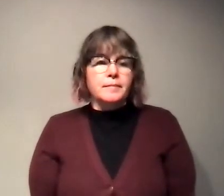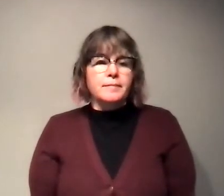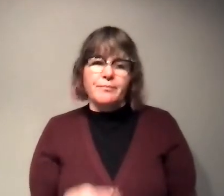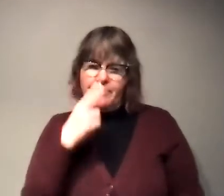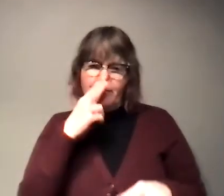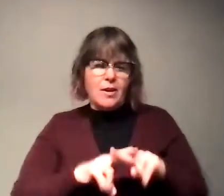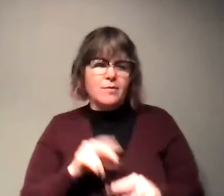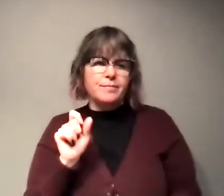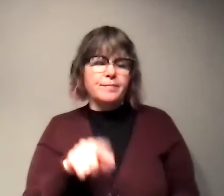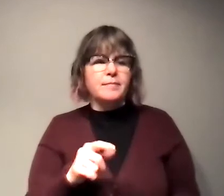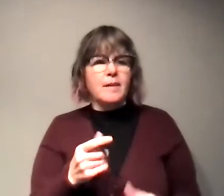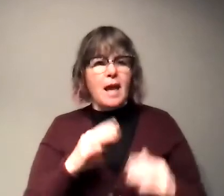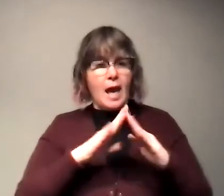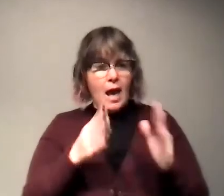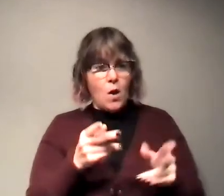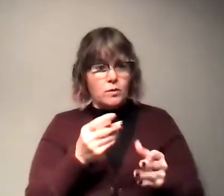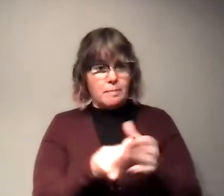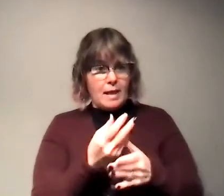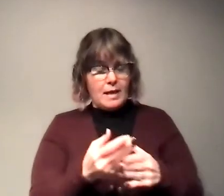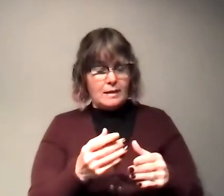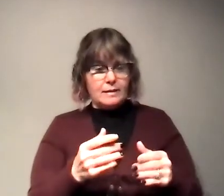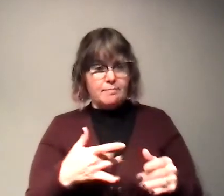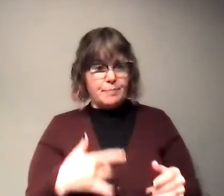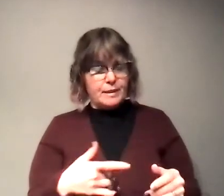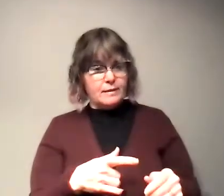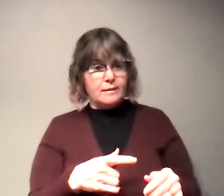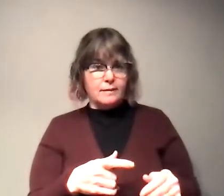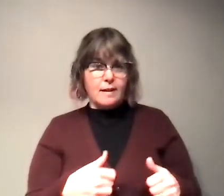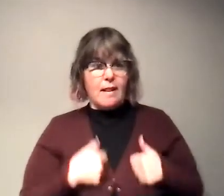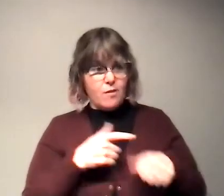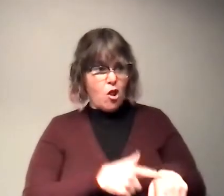Do houseplants live longer than plants near streams?